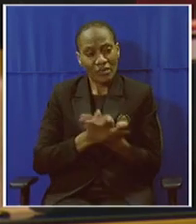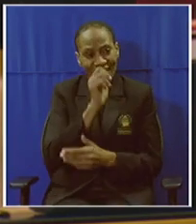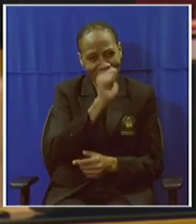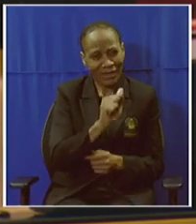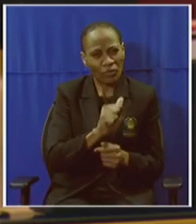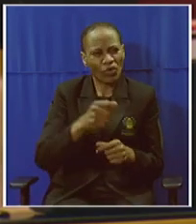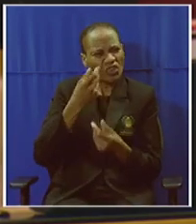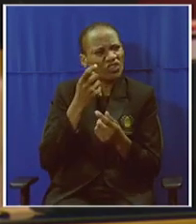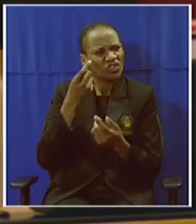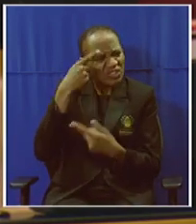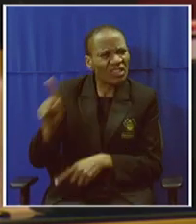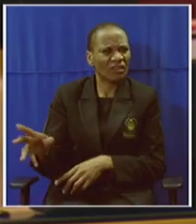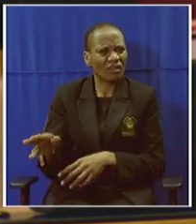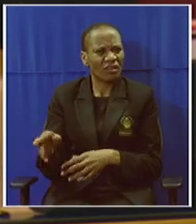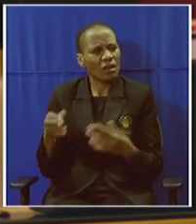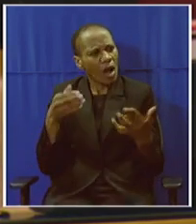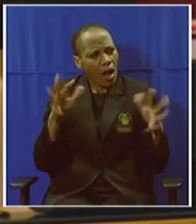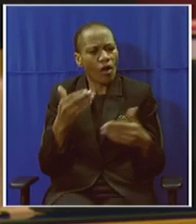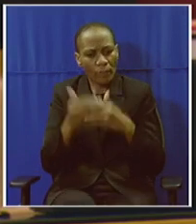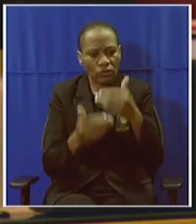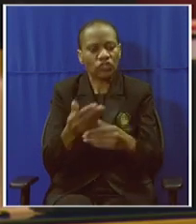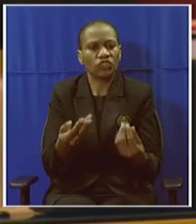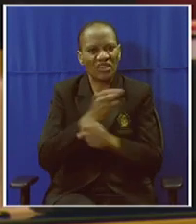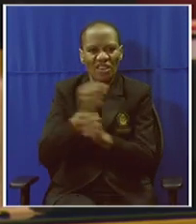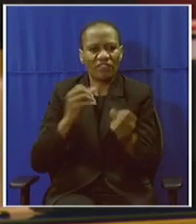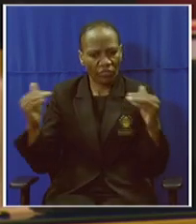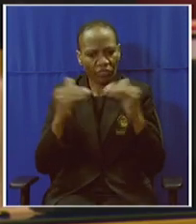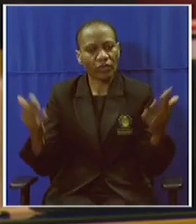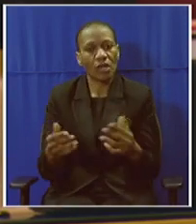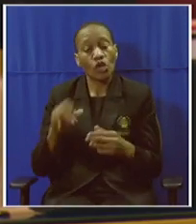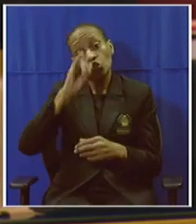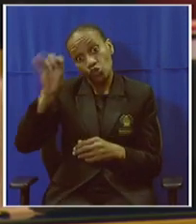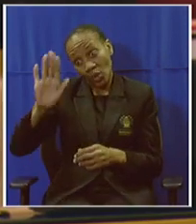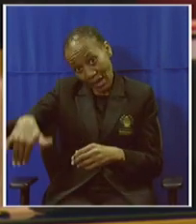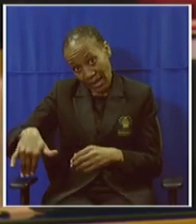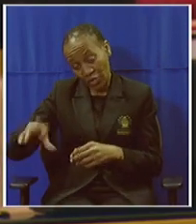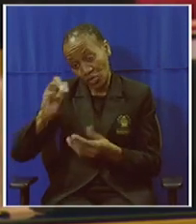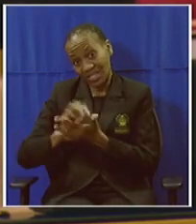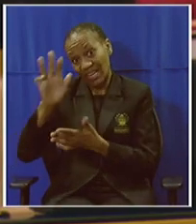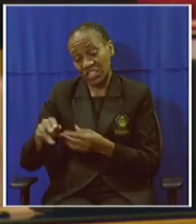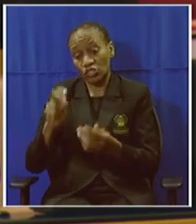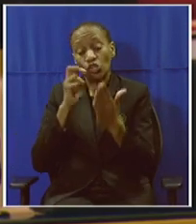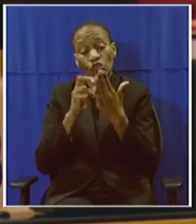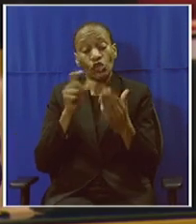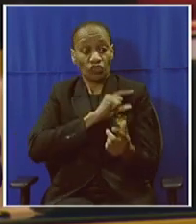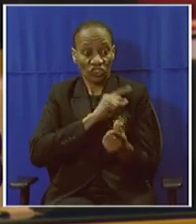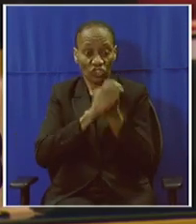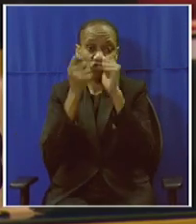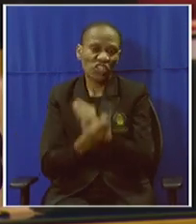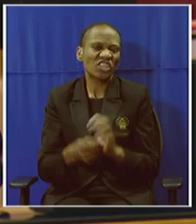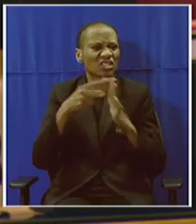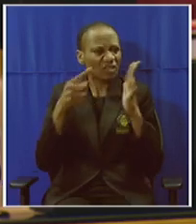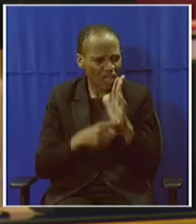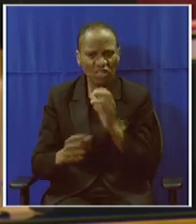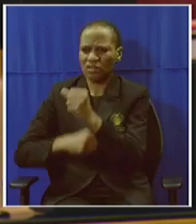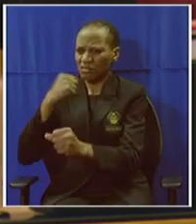hearing that is lawful, reasonable, and procedurally fair. In July 2019, the charges were changed, including changing the date and the year